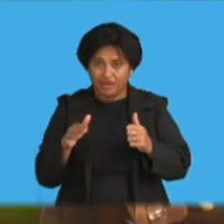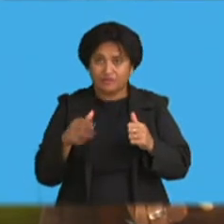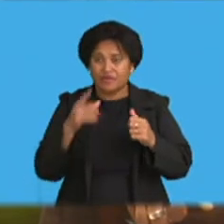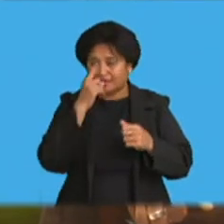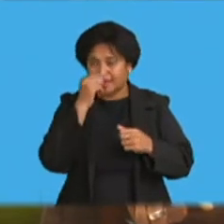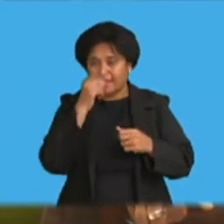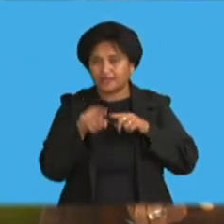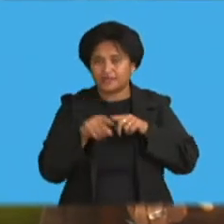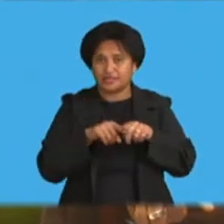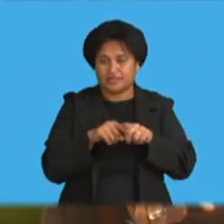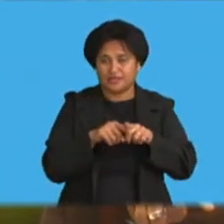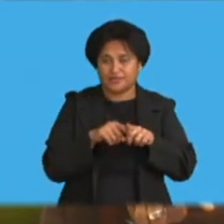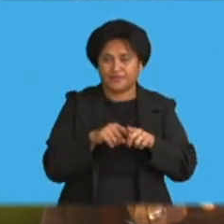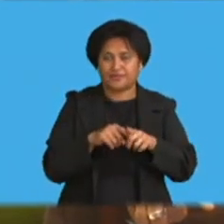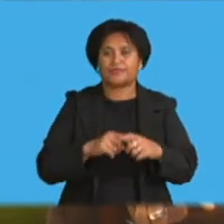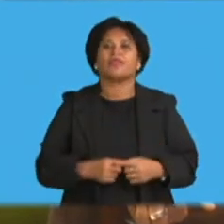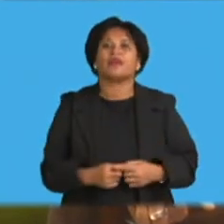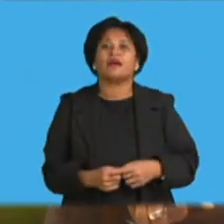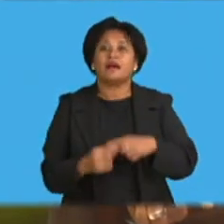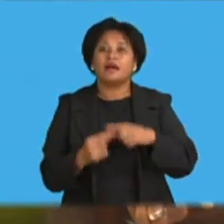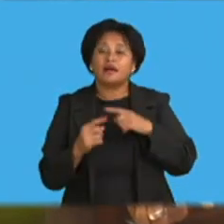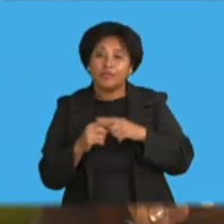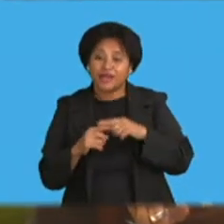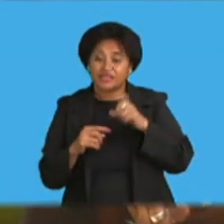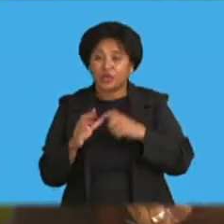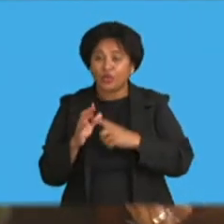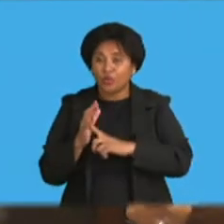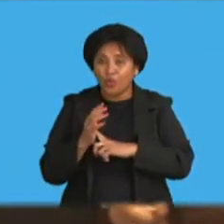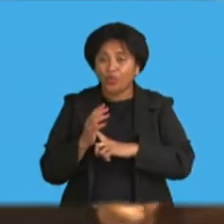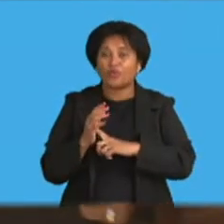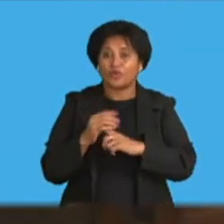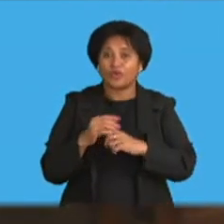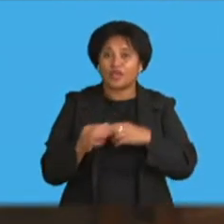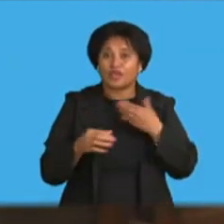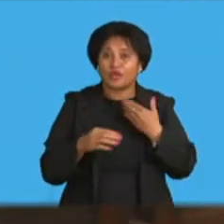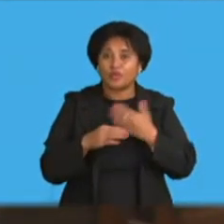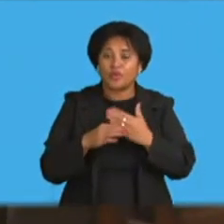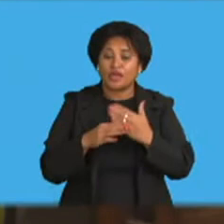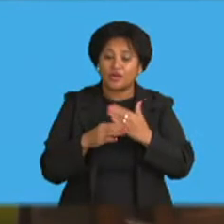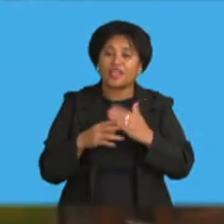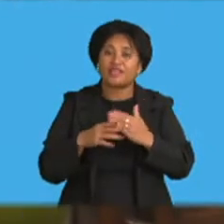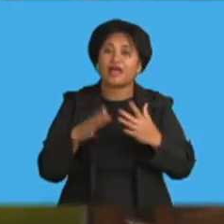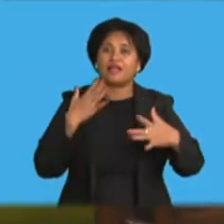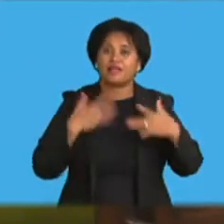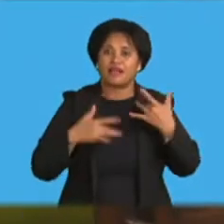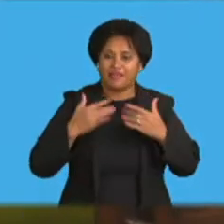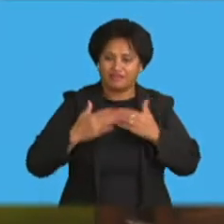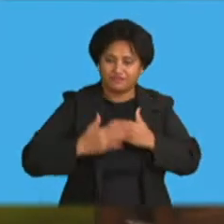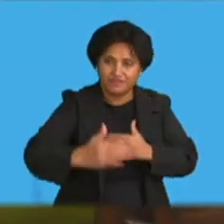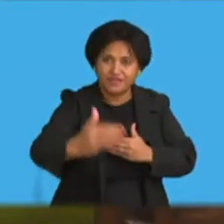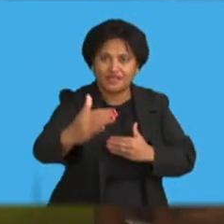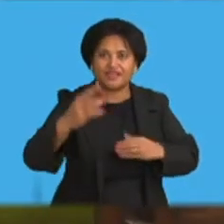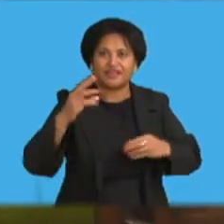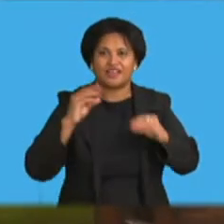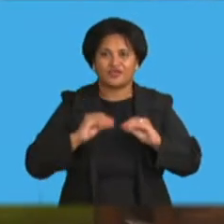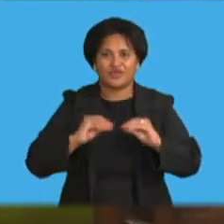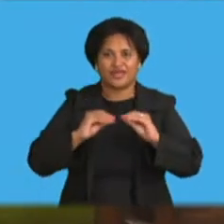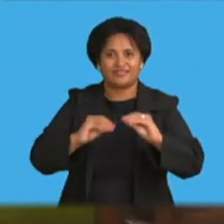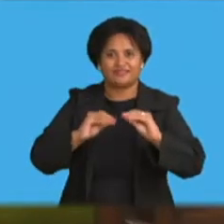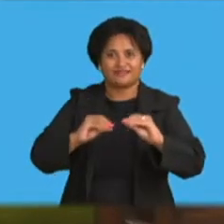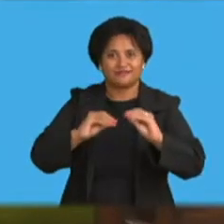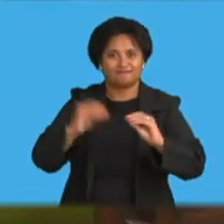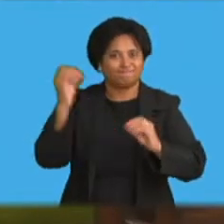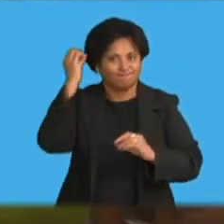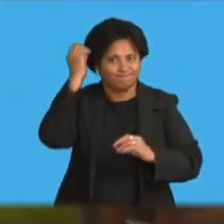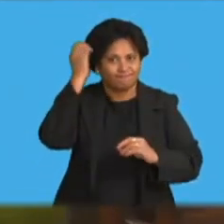Speaker. Of course, Madam Speaker, COL also works with what we call lifelong training for those students who are also adults who may need